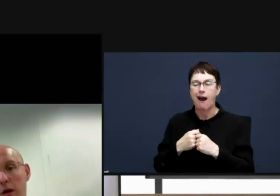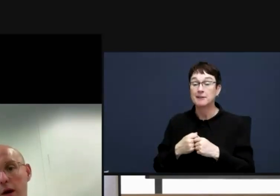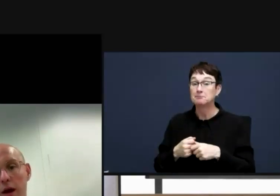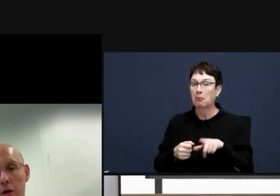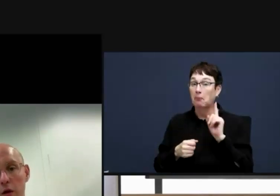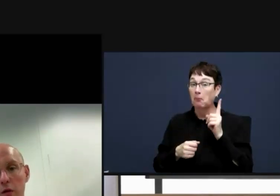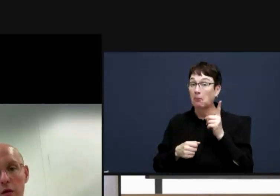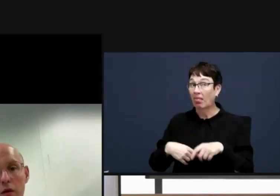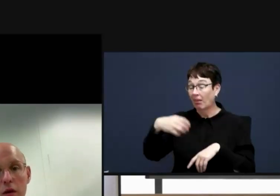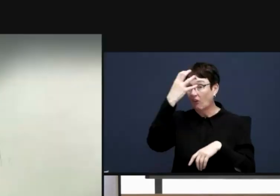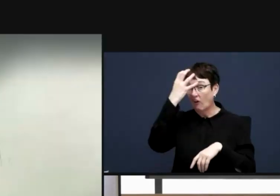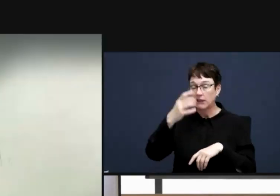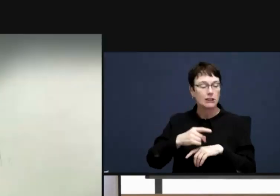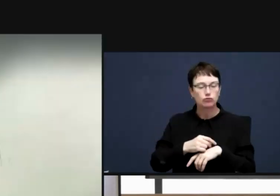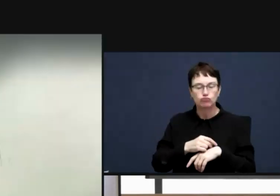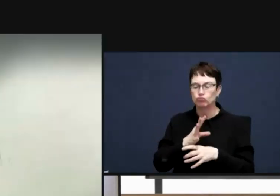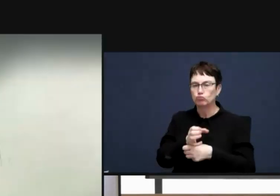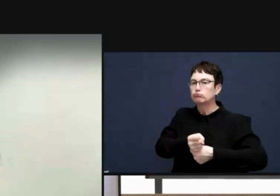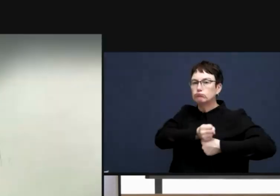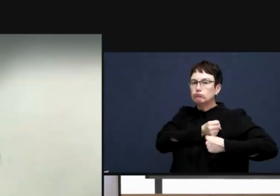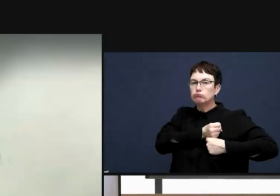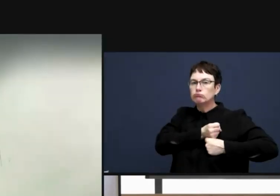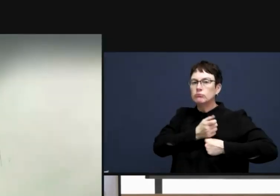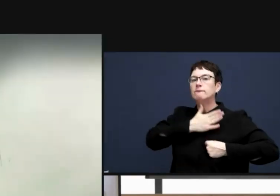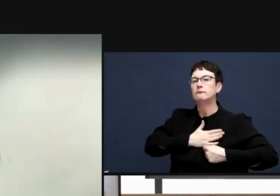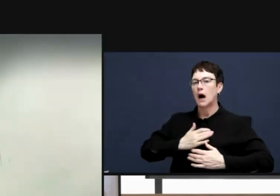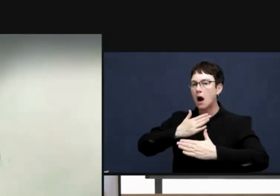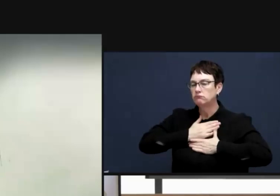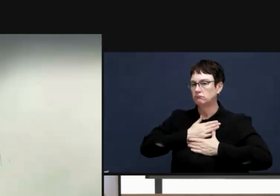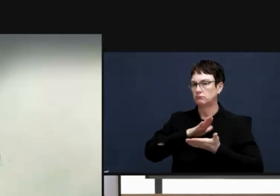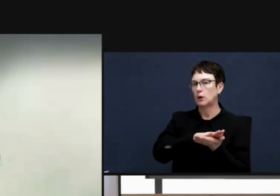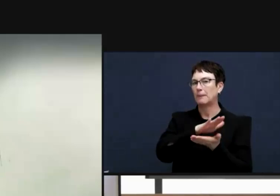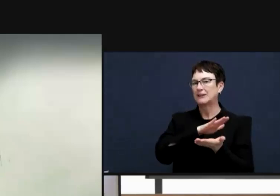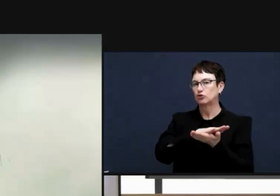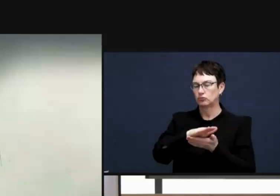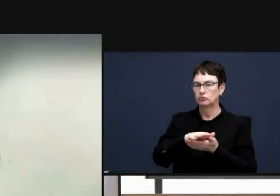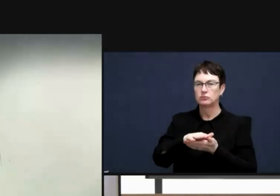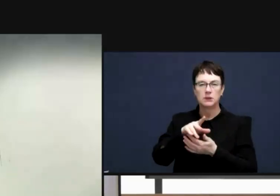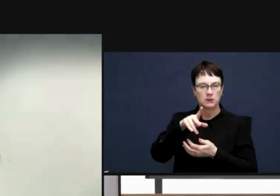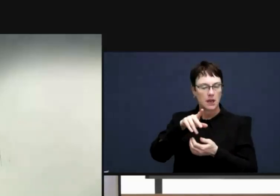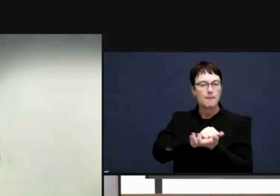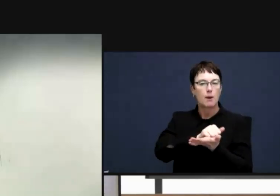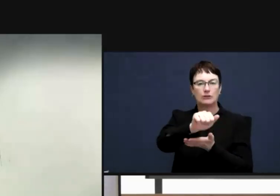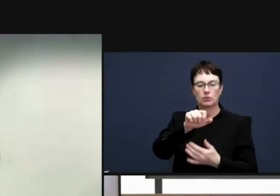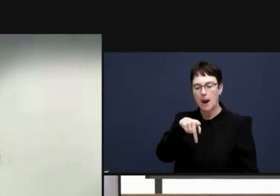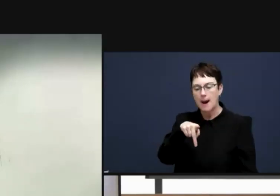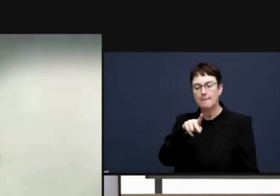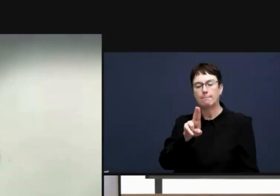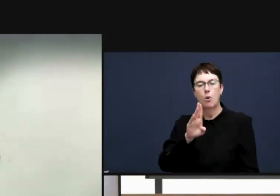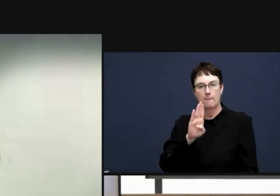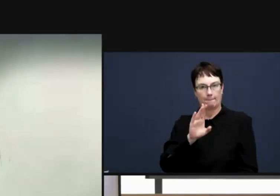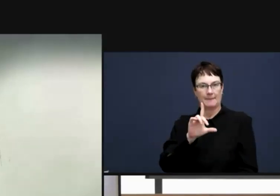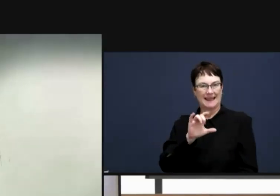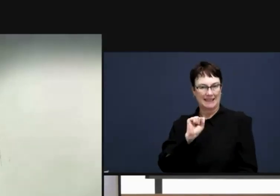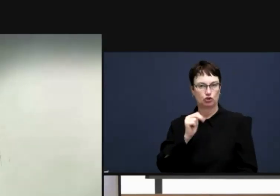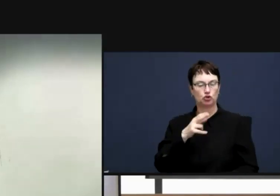everything in their own area, and so now we took it back to the